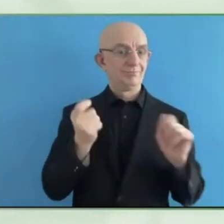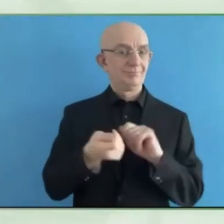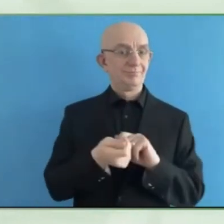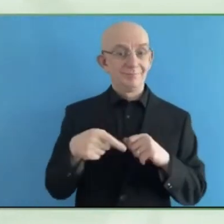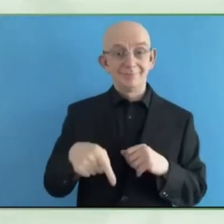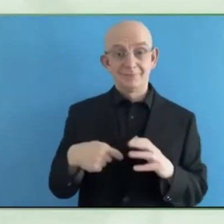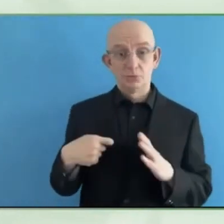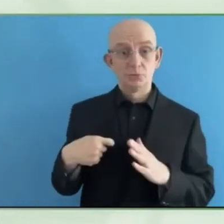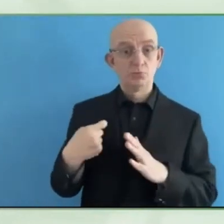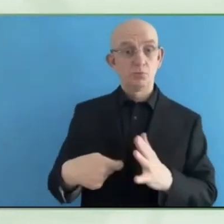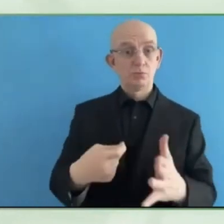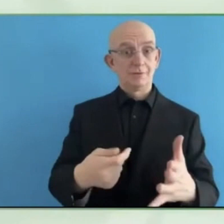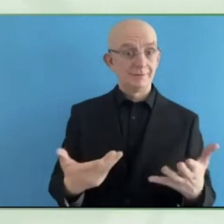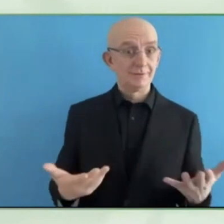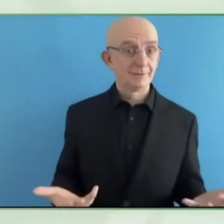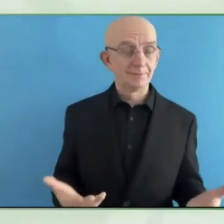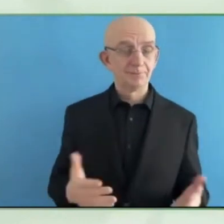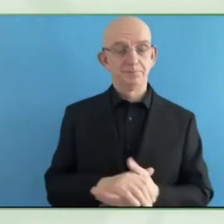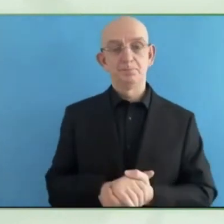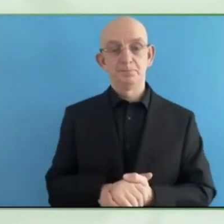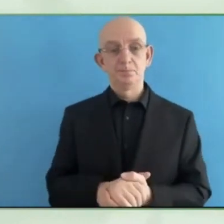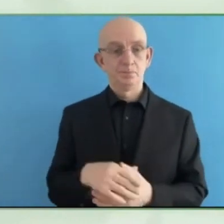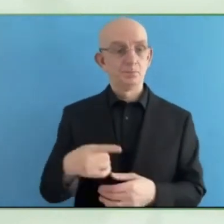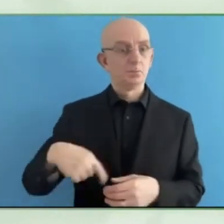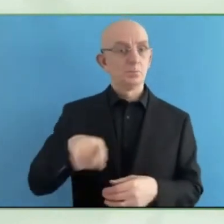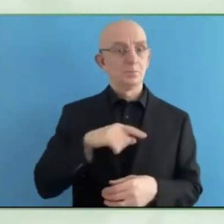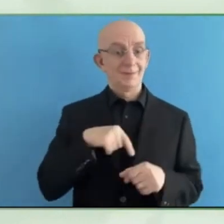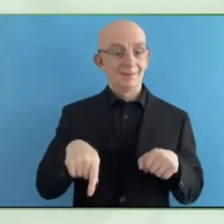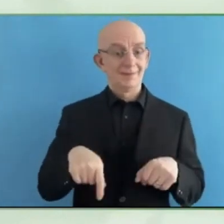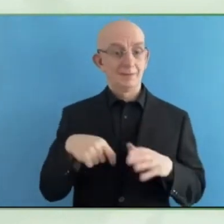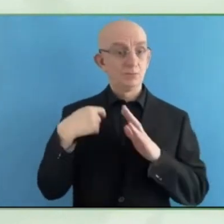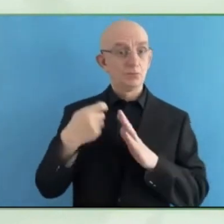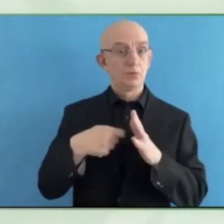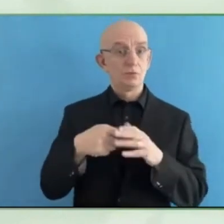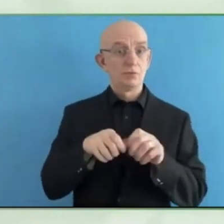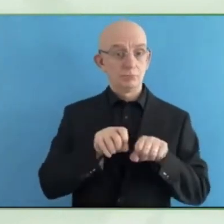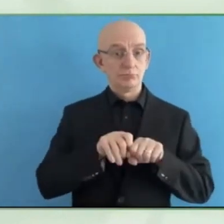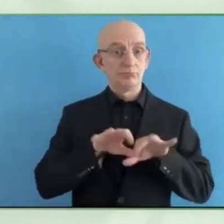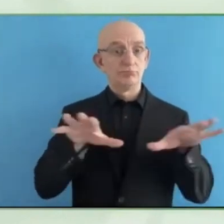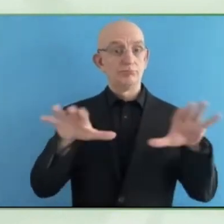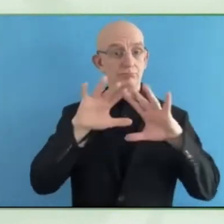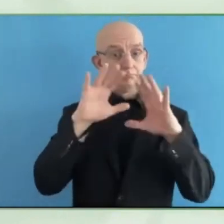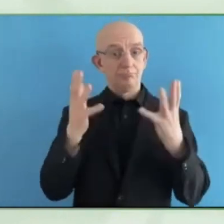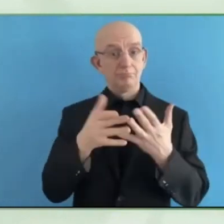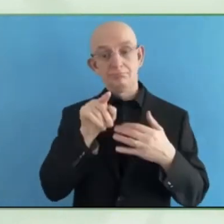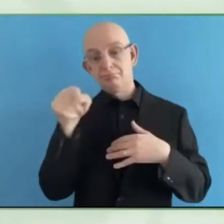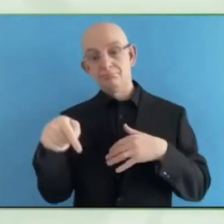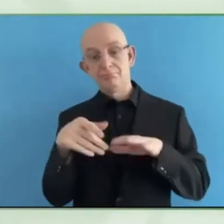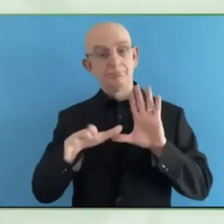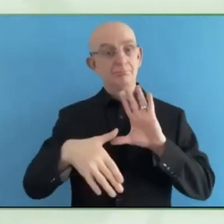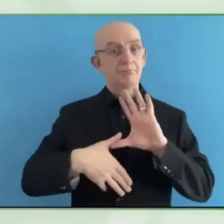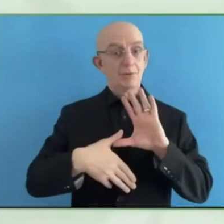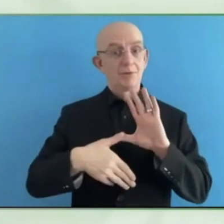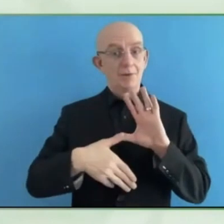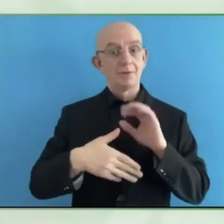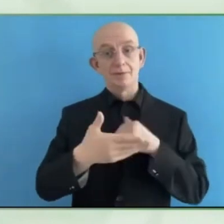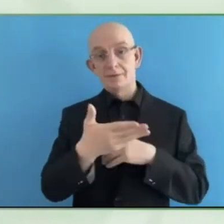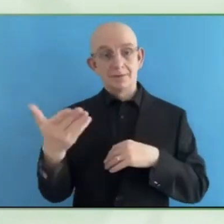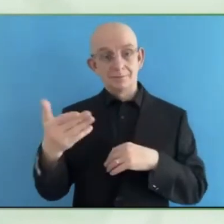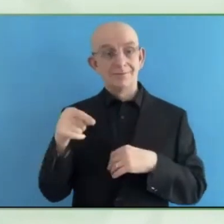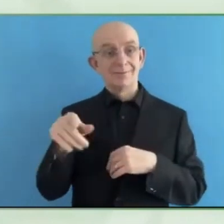you can extend it in the value chain, for instance, towards your customers. And before I hand over to